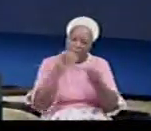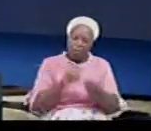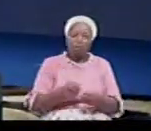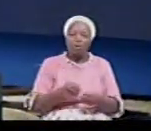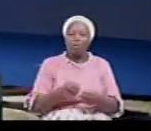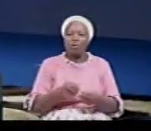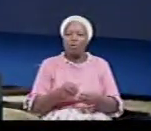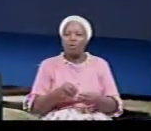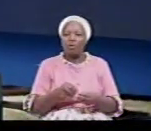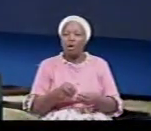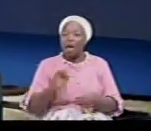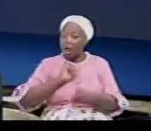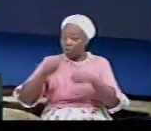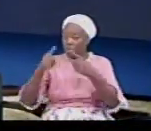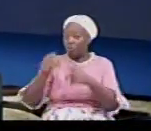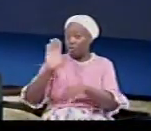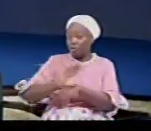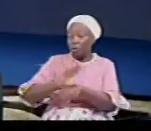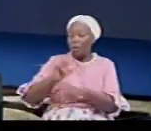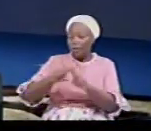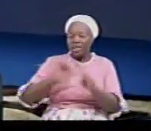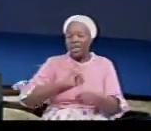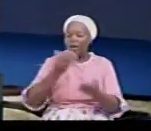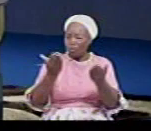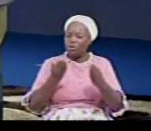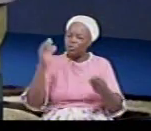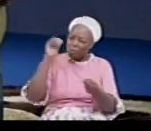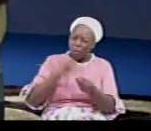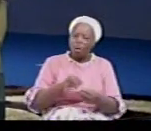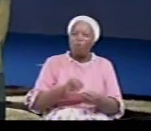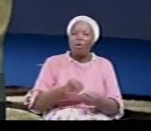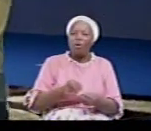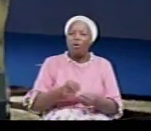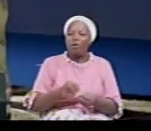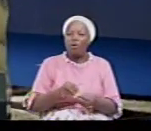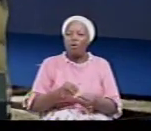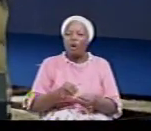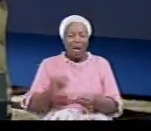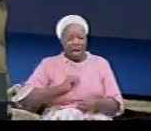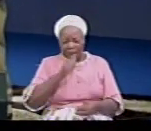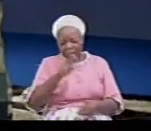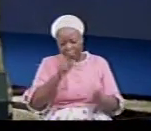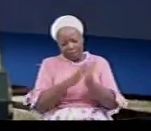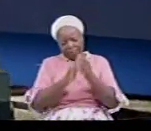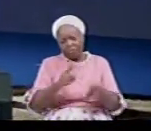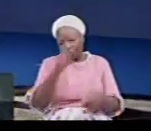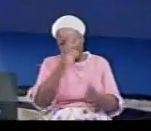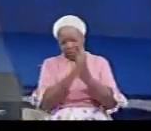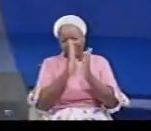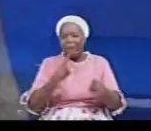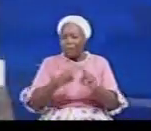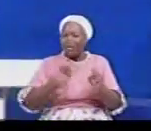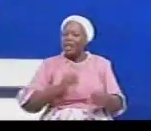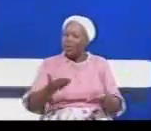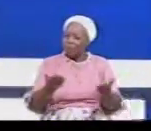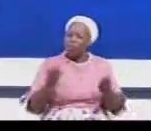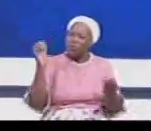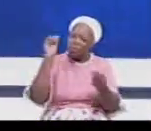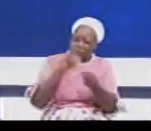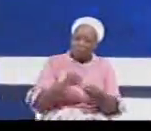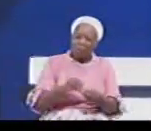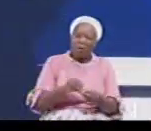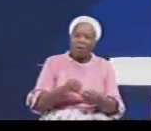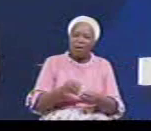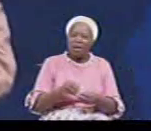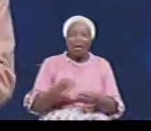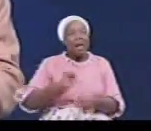I go to church, but I want more. I'm a Bible believer, but I want more. I know the